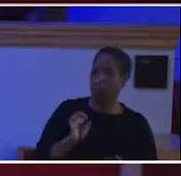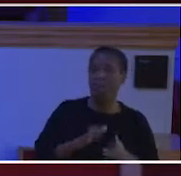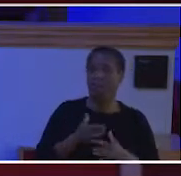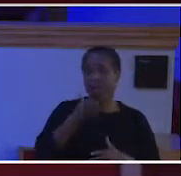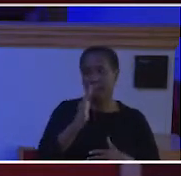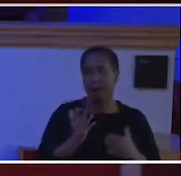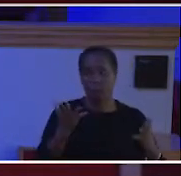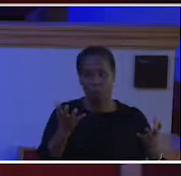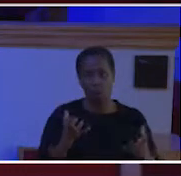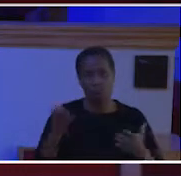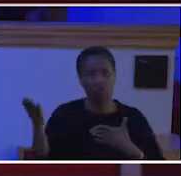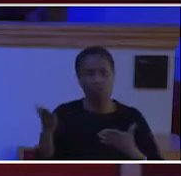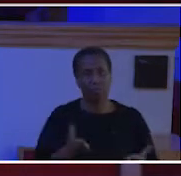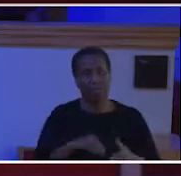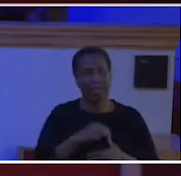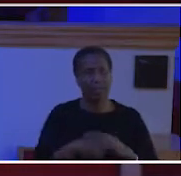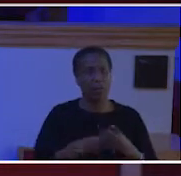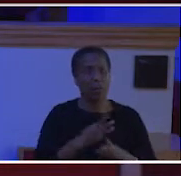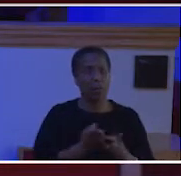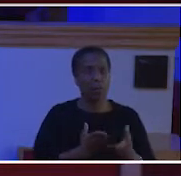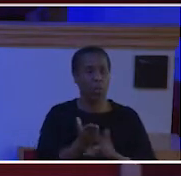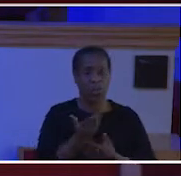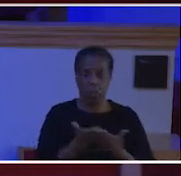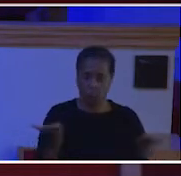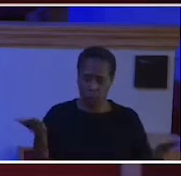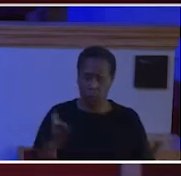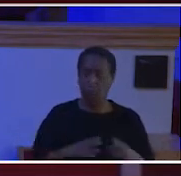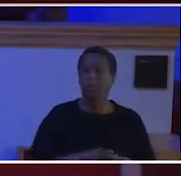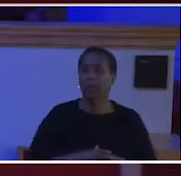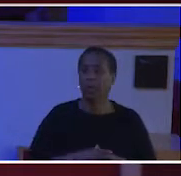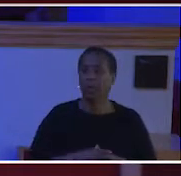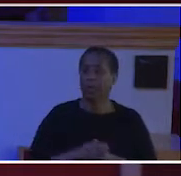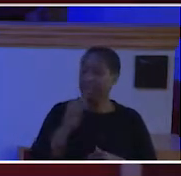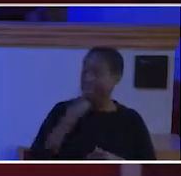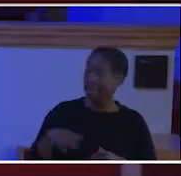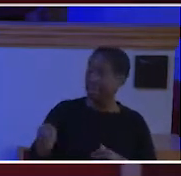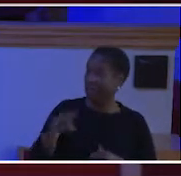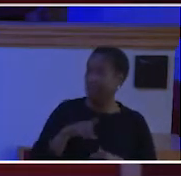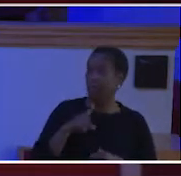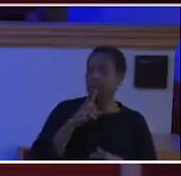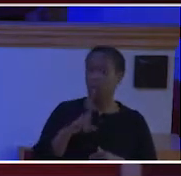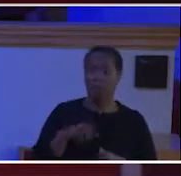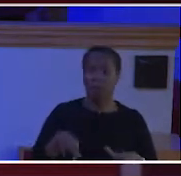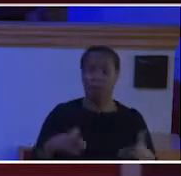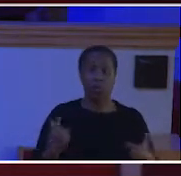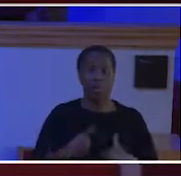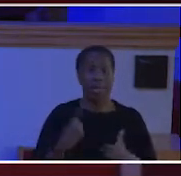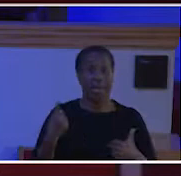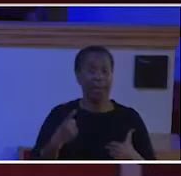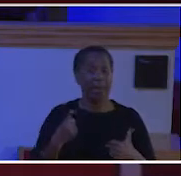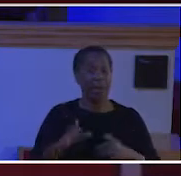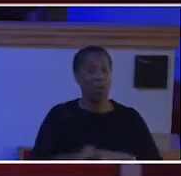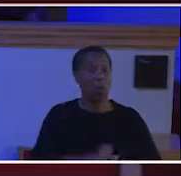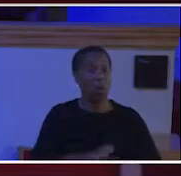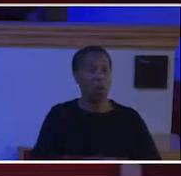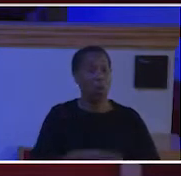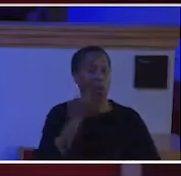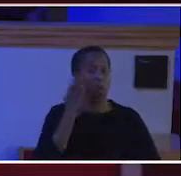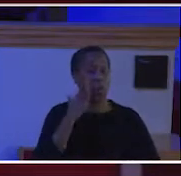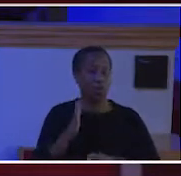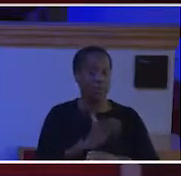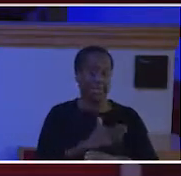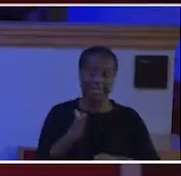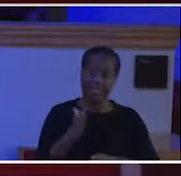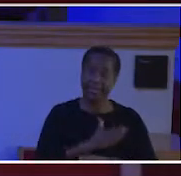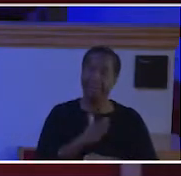God wants to bring into the world through you. If there are those today, as the choir sings, who want